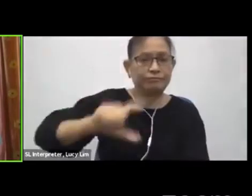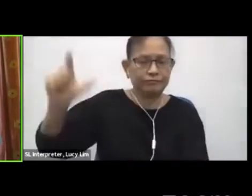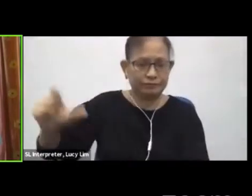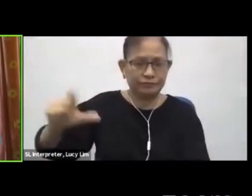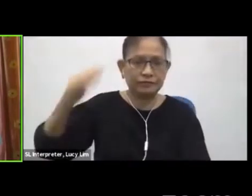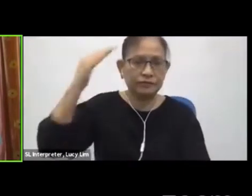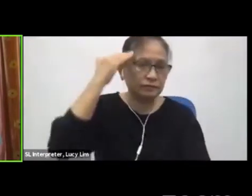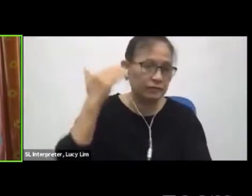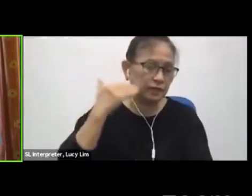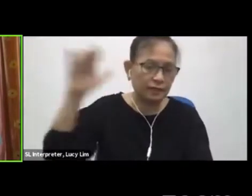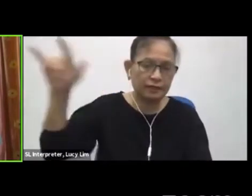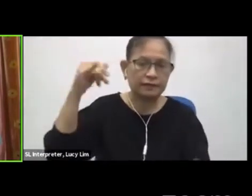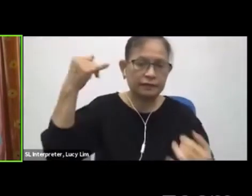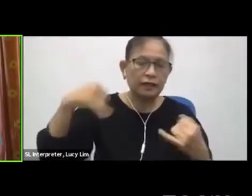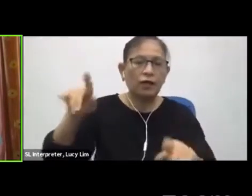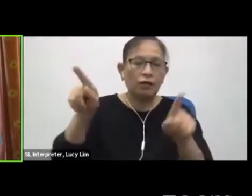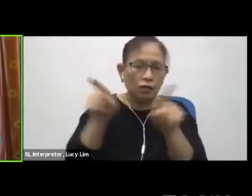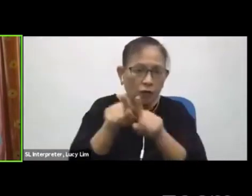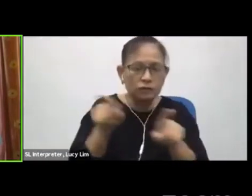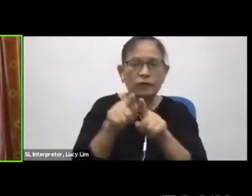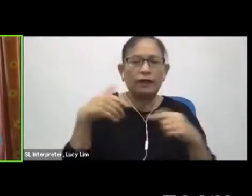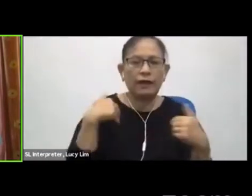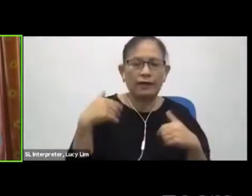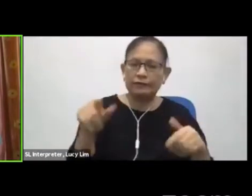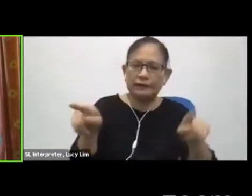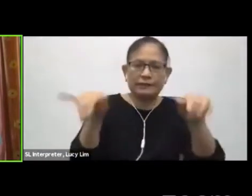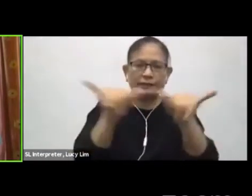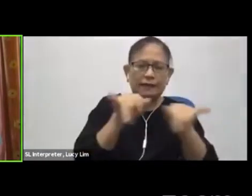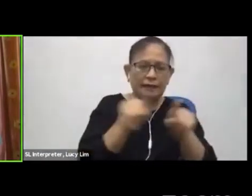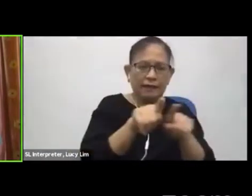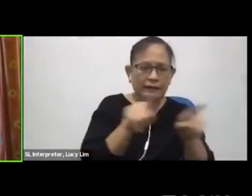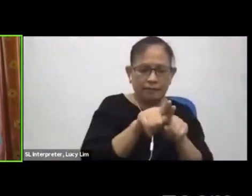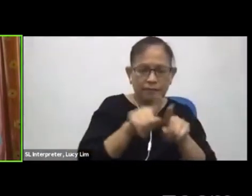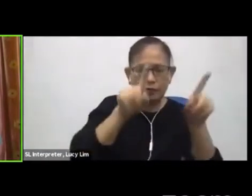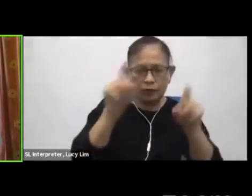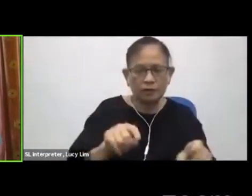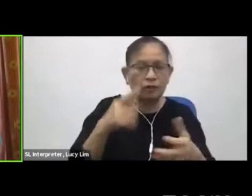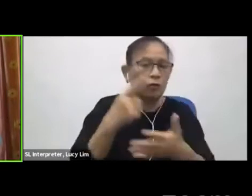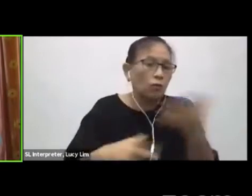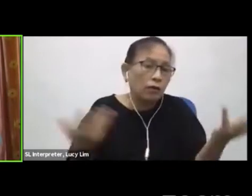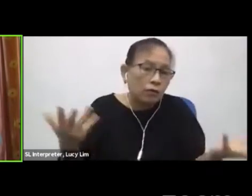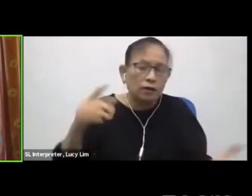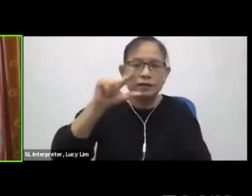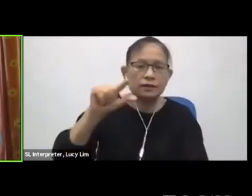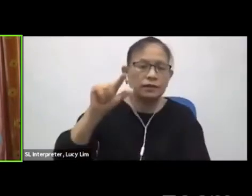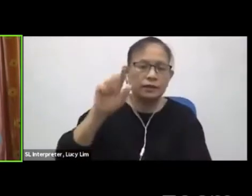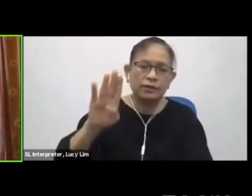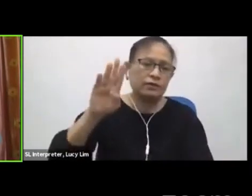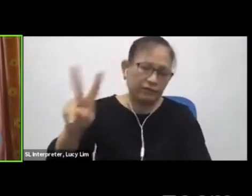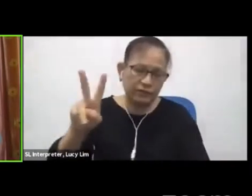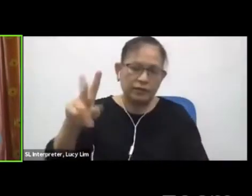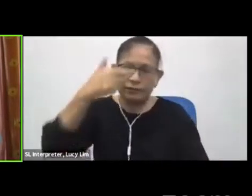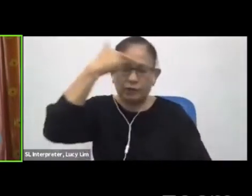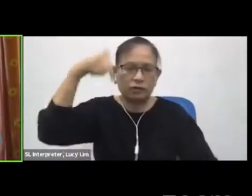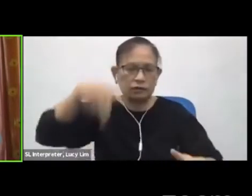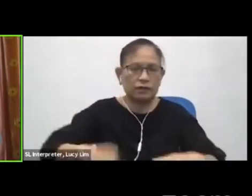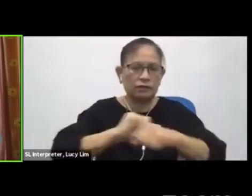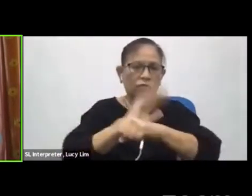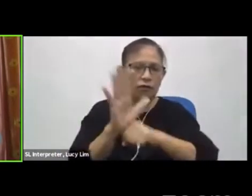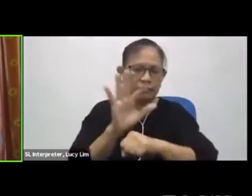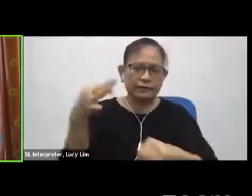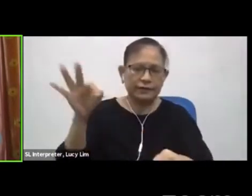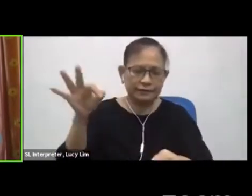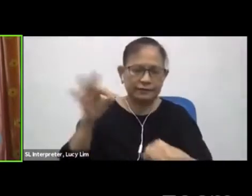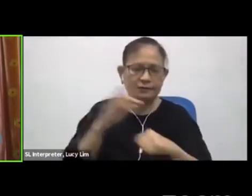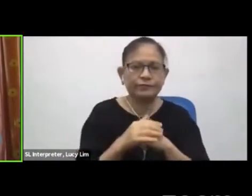Nepal, also has a similar question, that what about gender-based violence in the times of COVID-19?